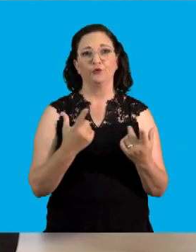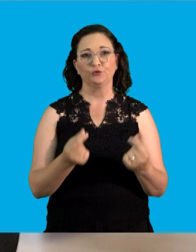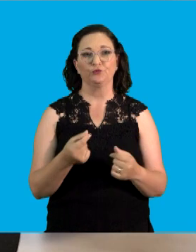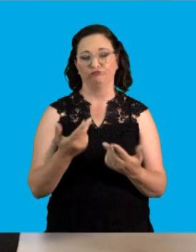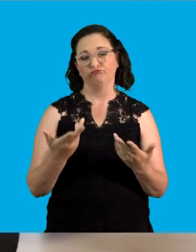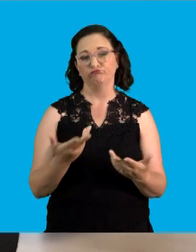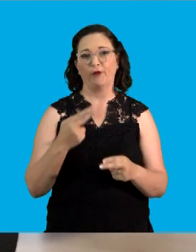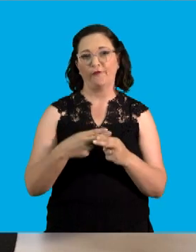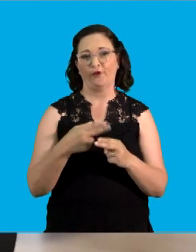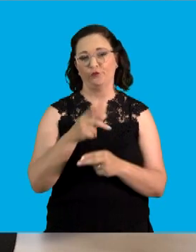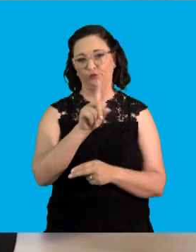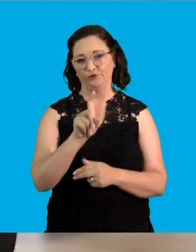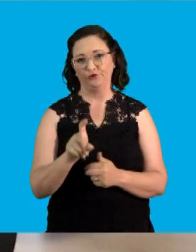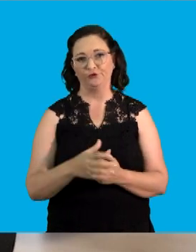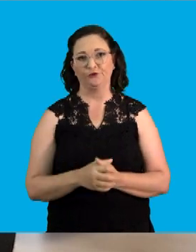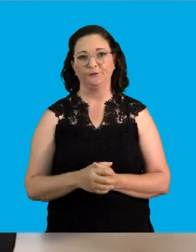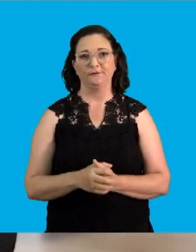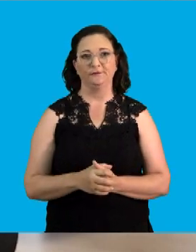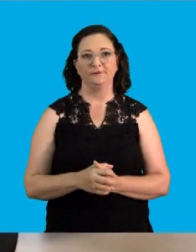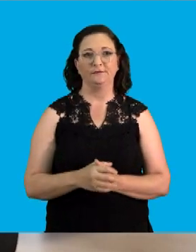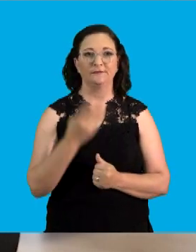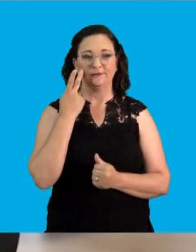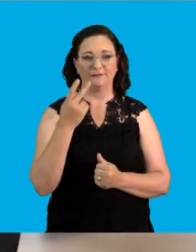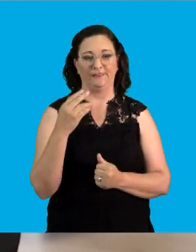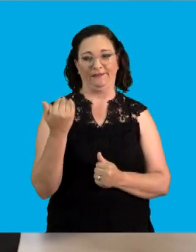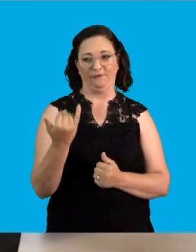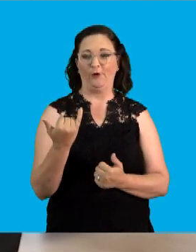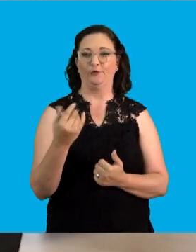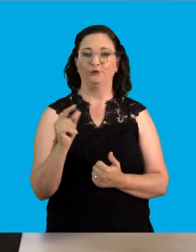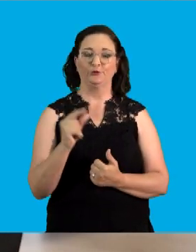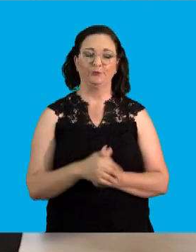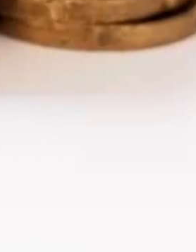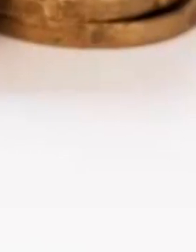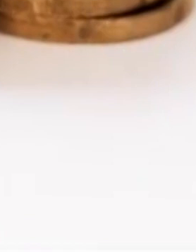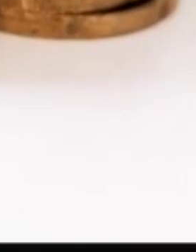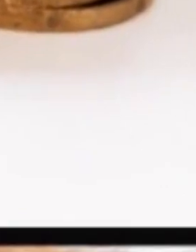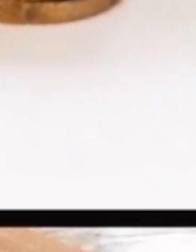will do the final questions. And then, yeah, I'll see you just now.